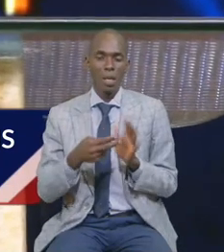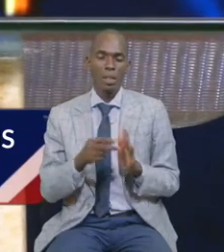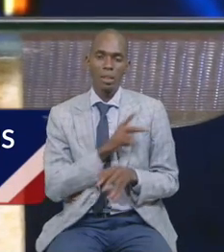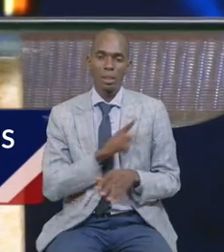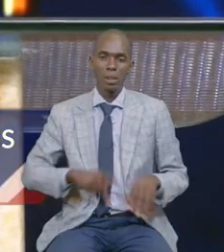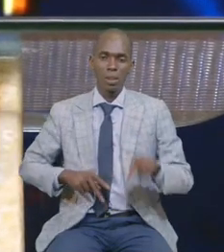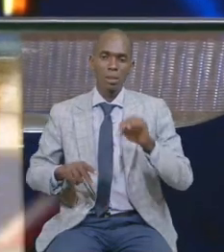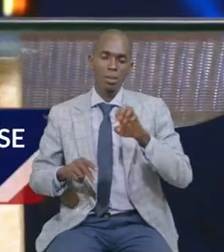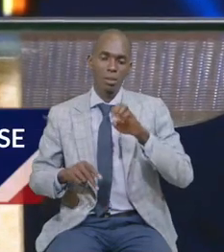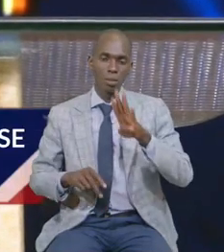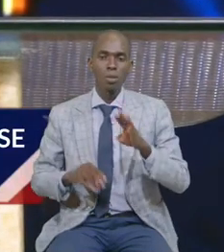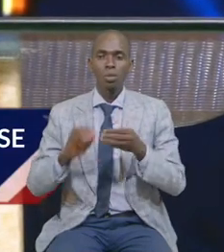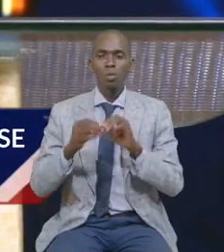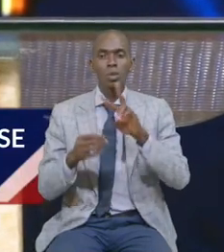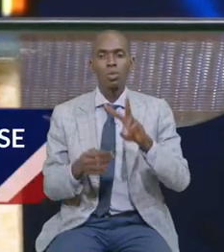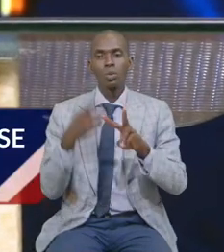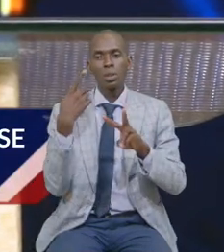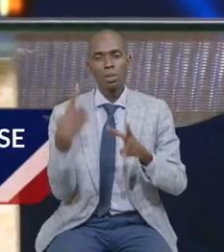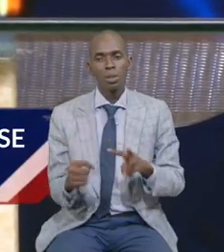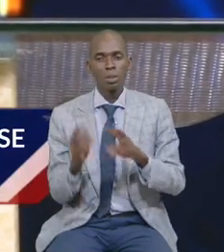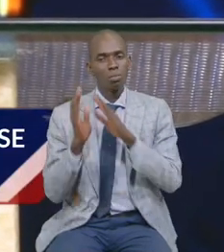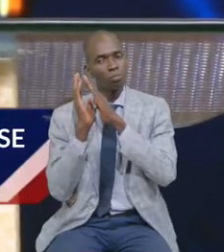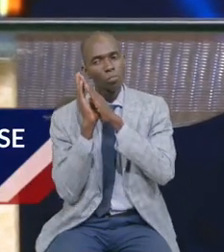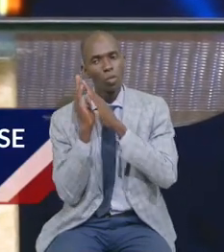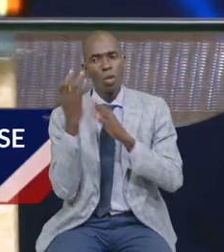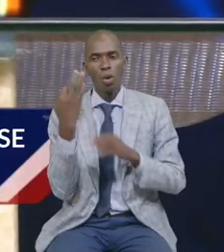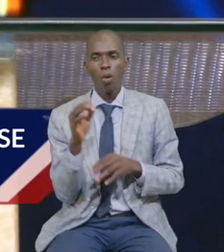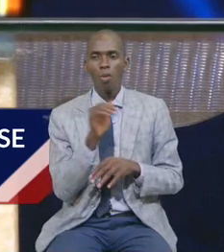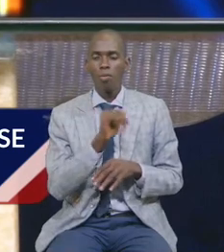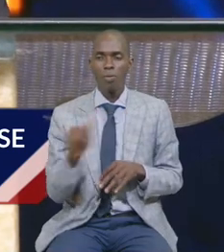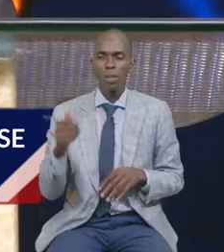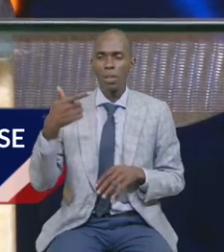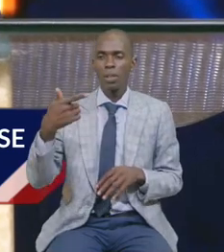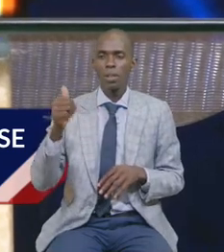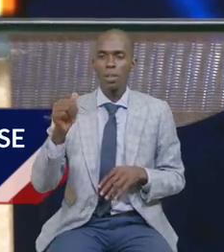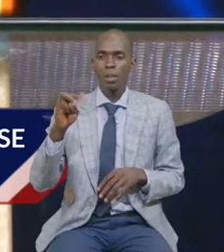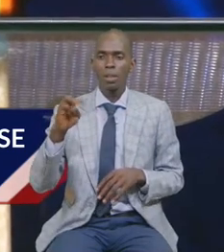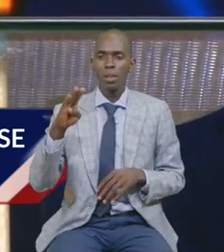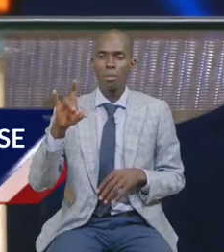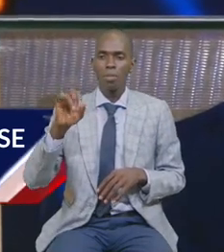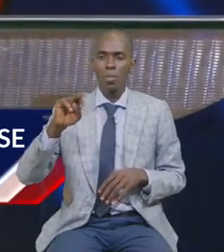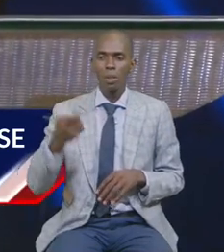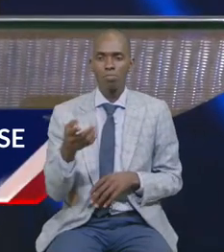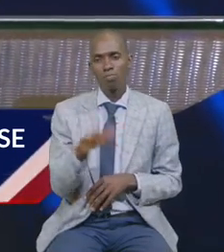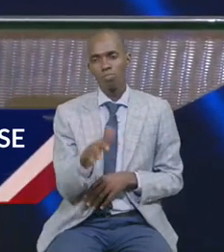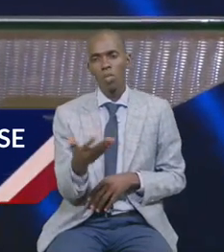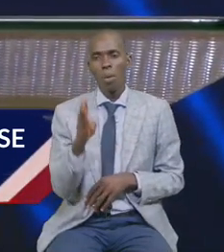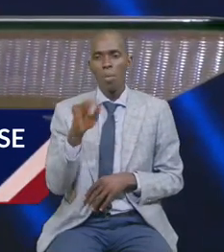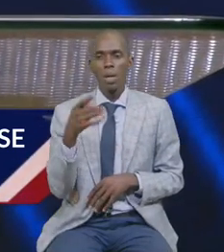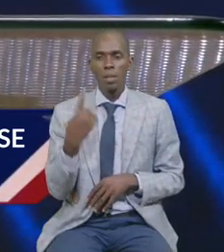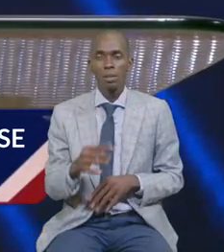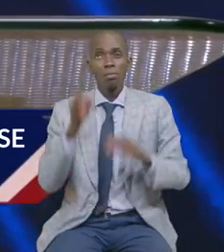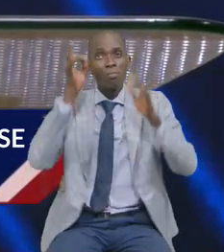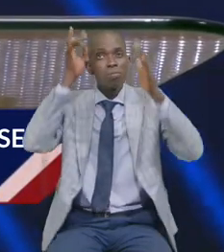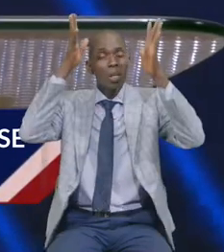accommodation of a gambling not compromised by The Fierce blasphemer and you know